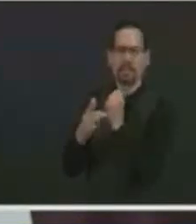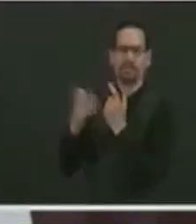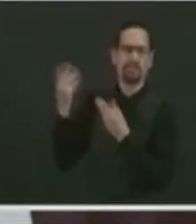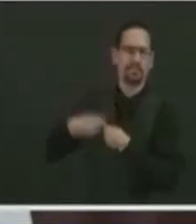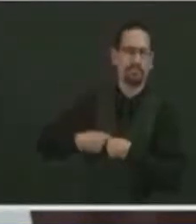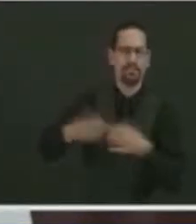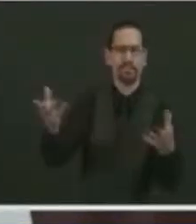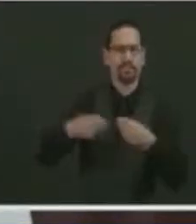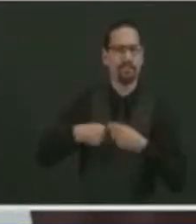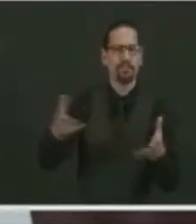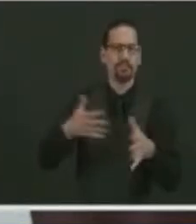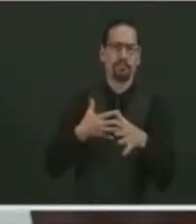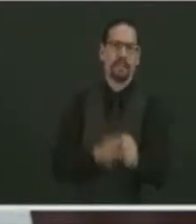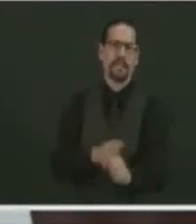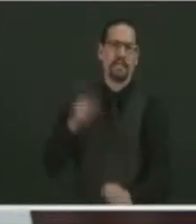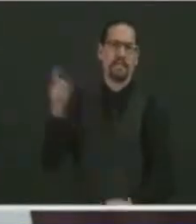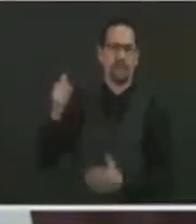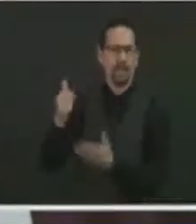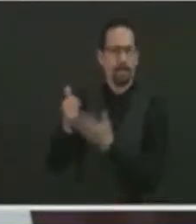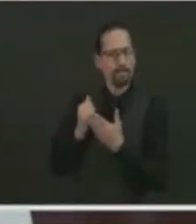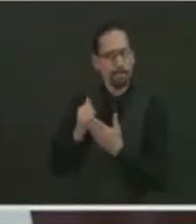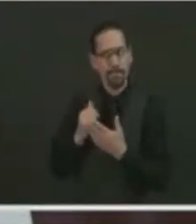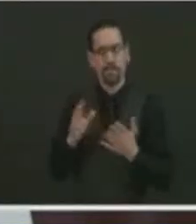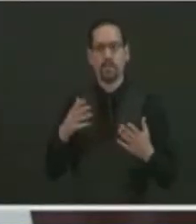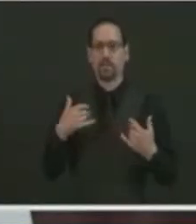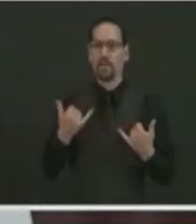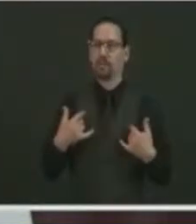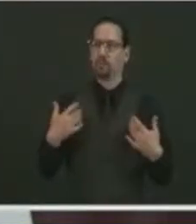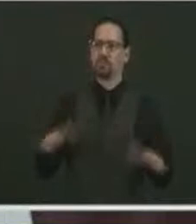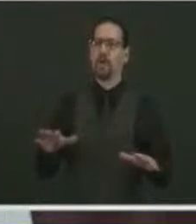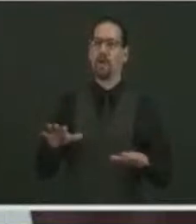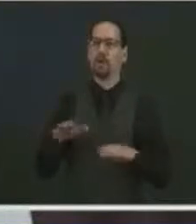want to do is anything that slows down